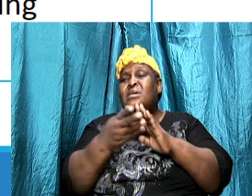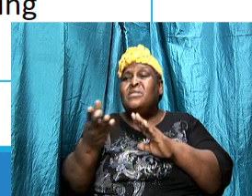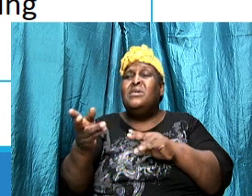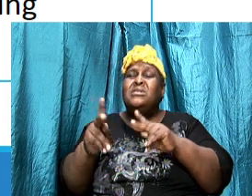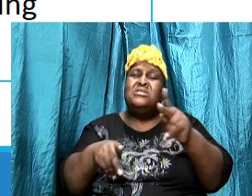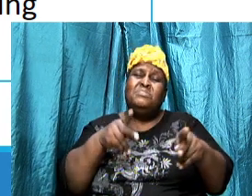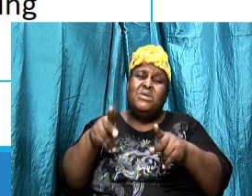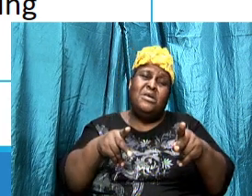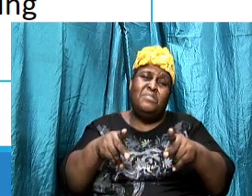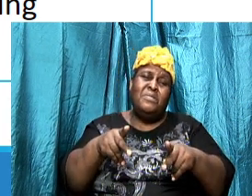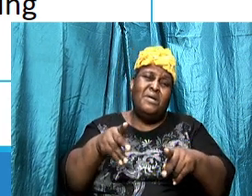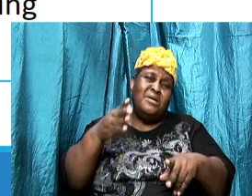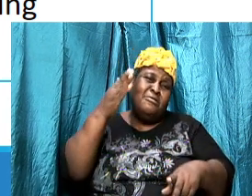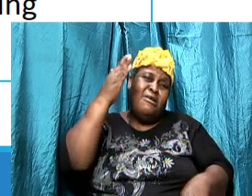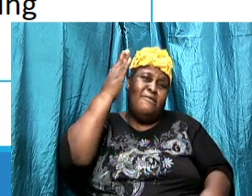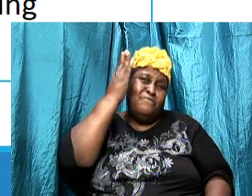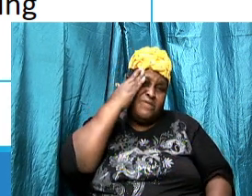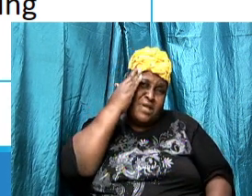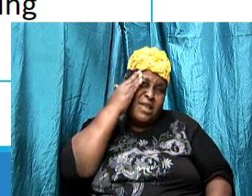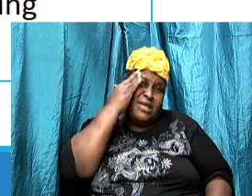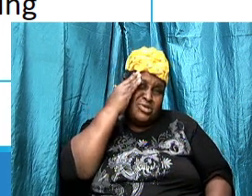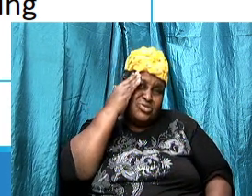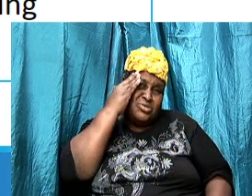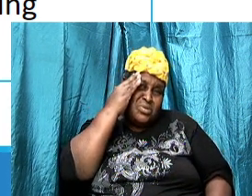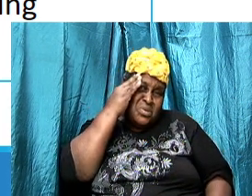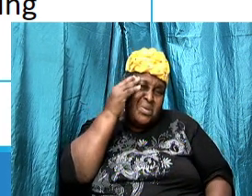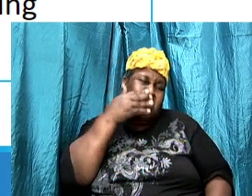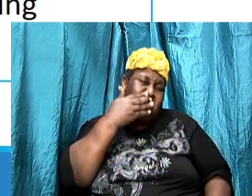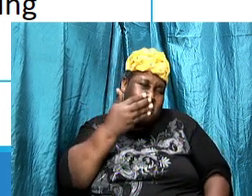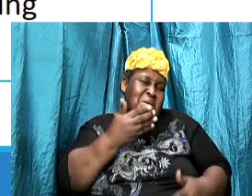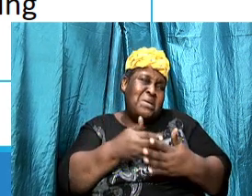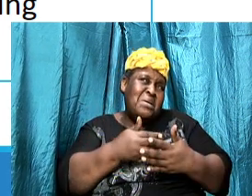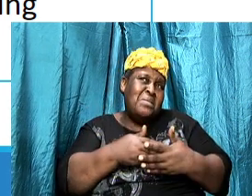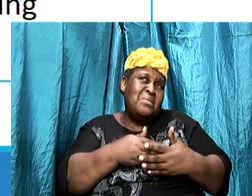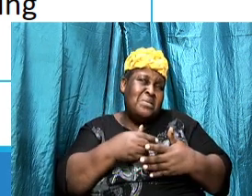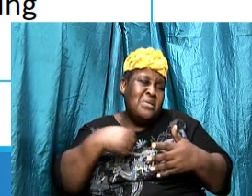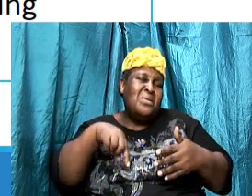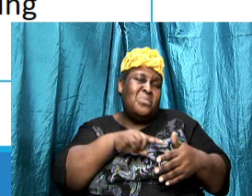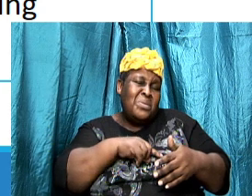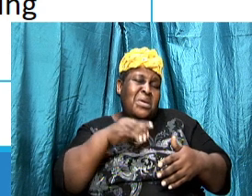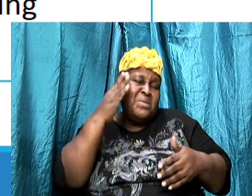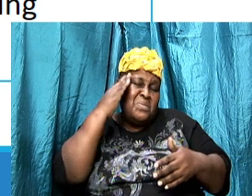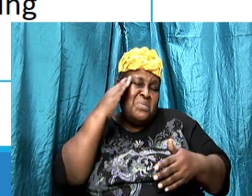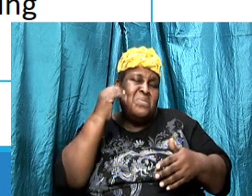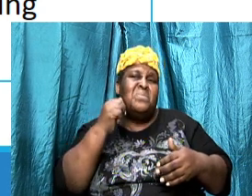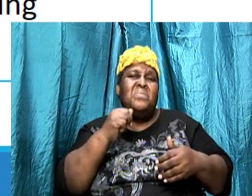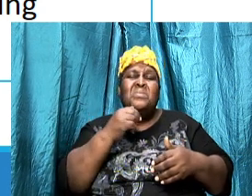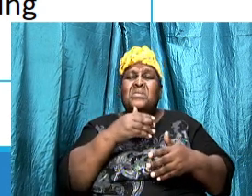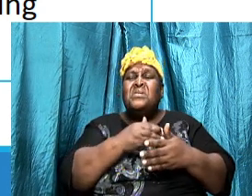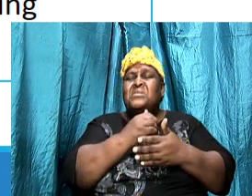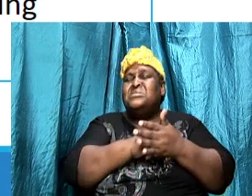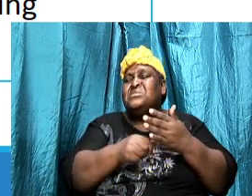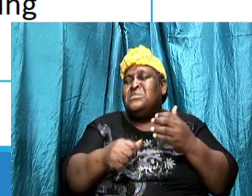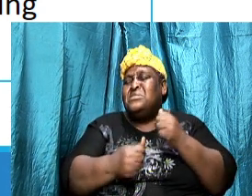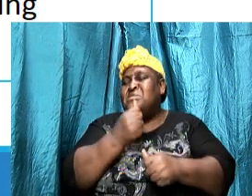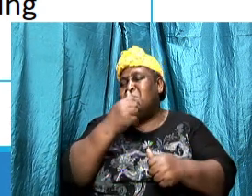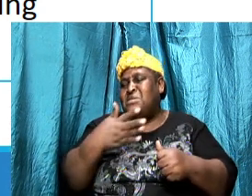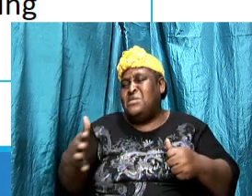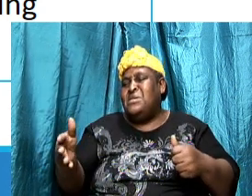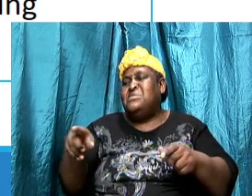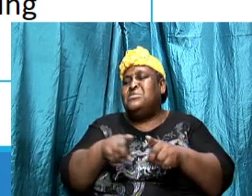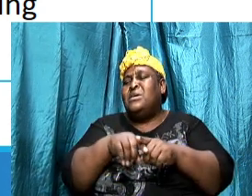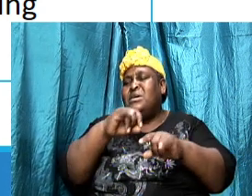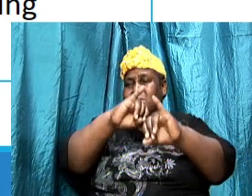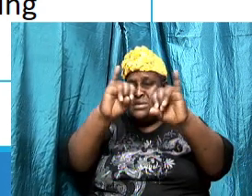were knowledgeable. They were saying, well, we know that there is no such thing as idols, so we can go ahead and eat these things.